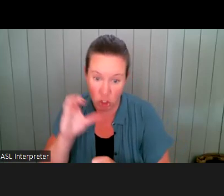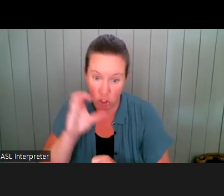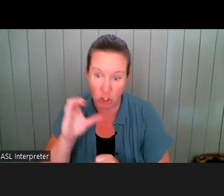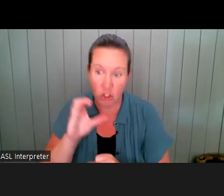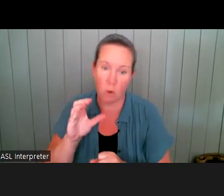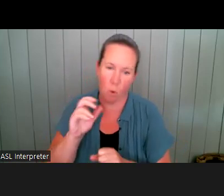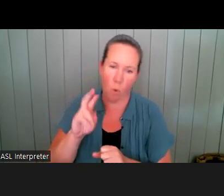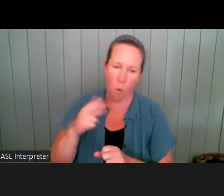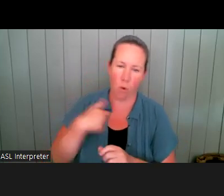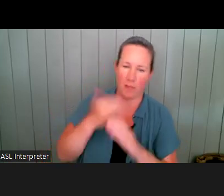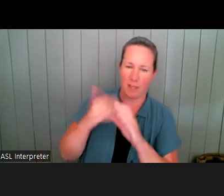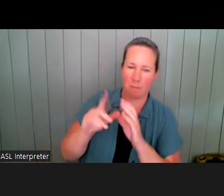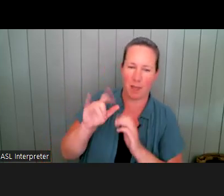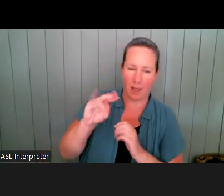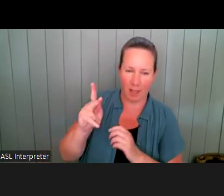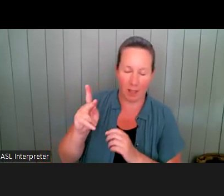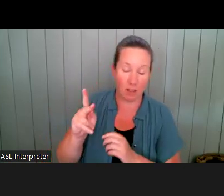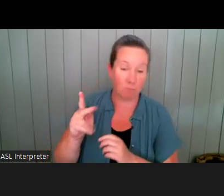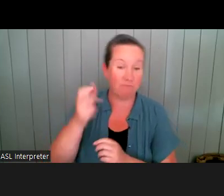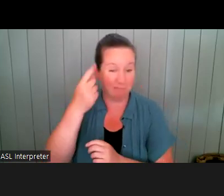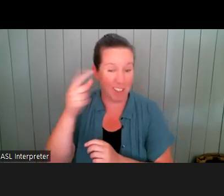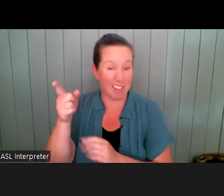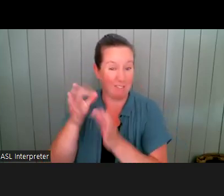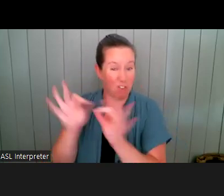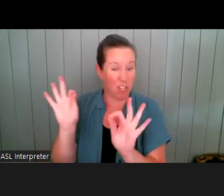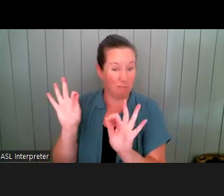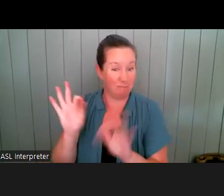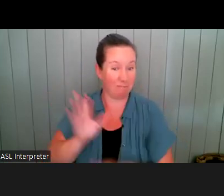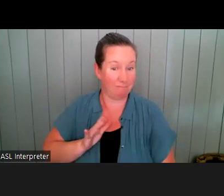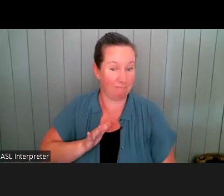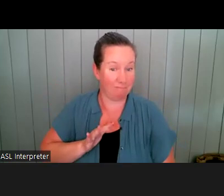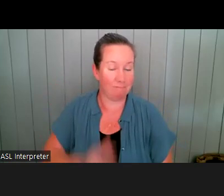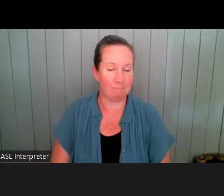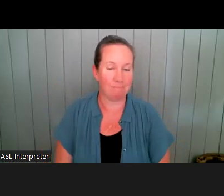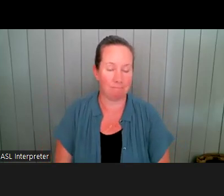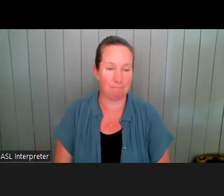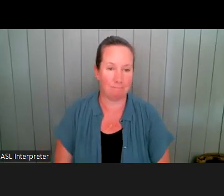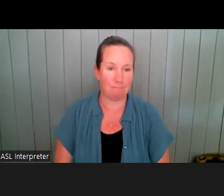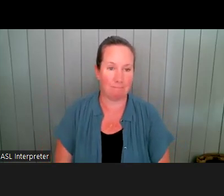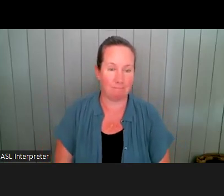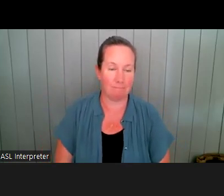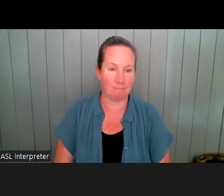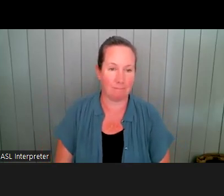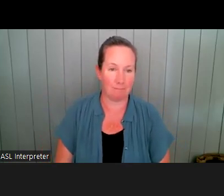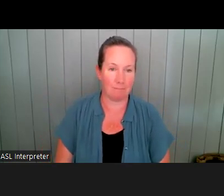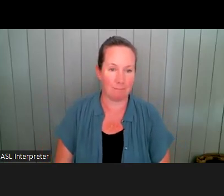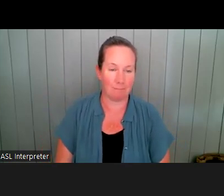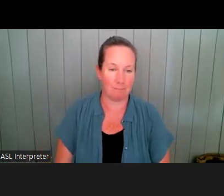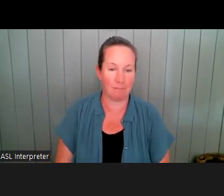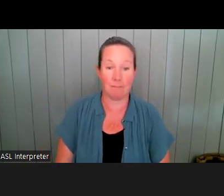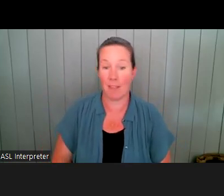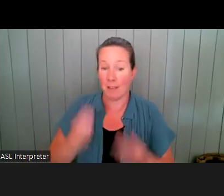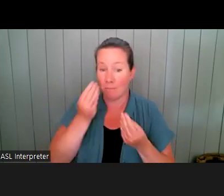So we'll send you the link that will get you to the interest profiler. And I just want you to know